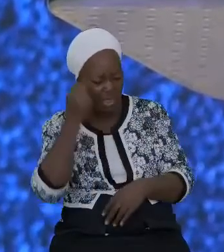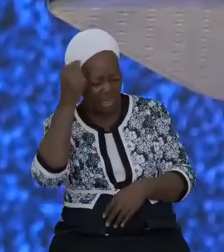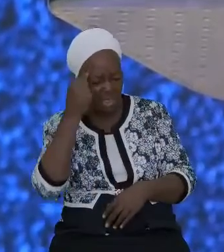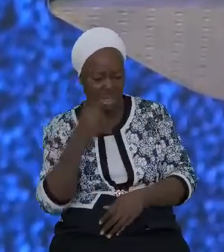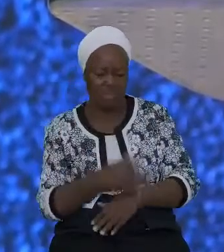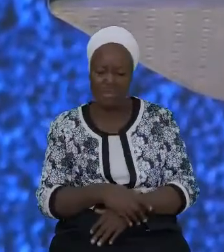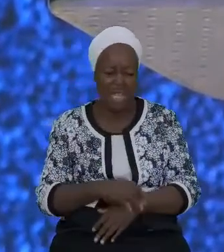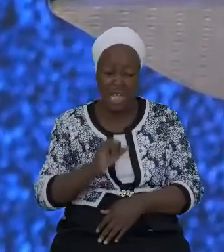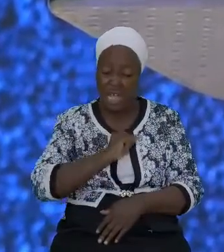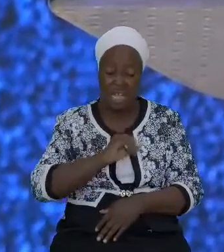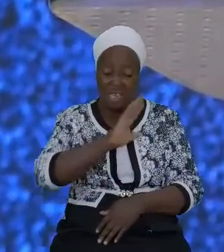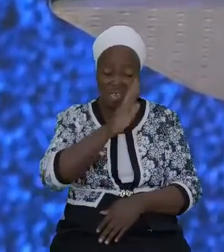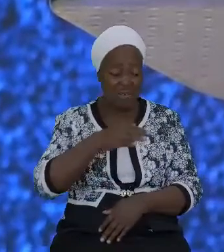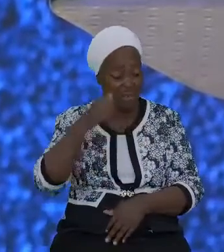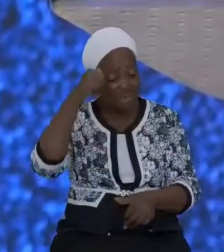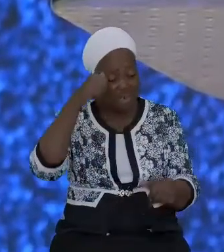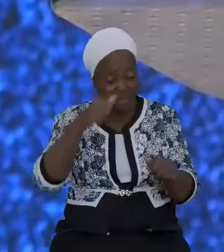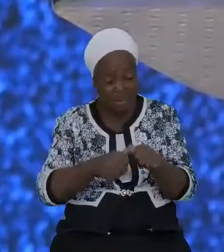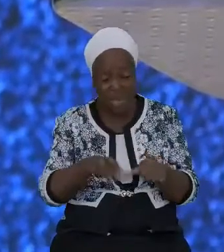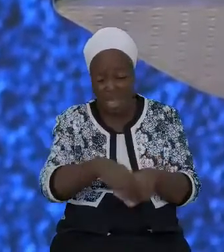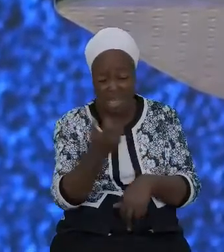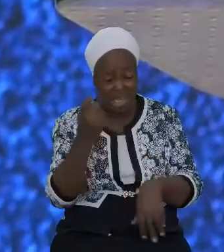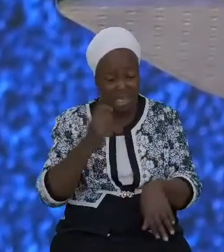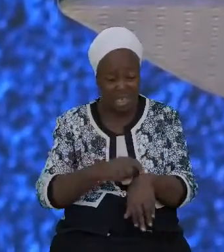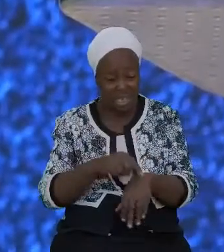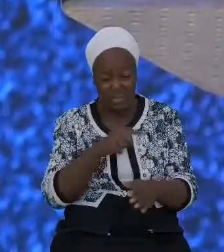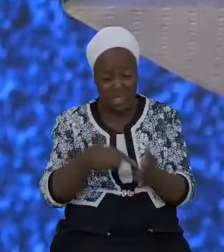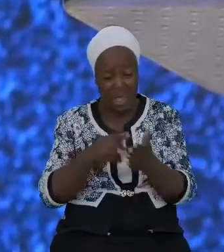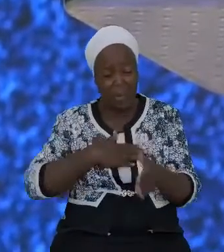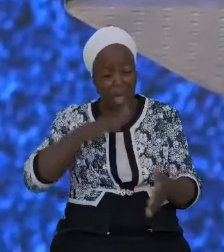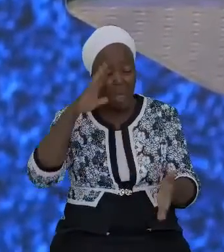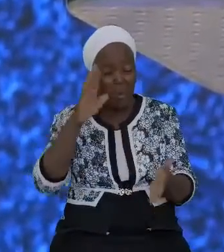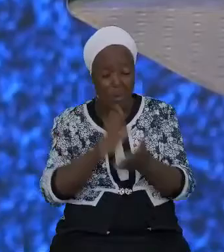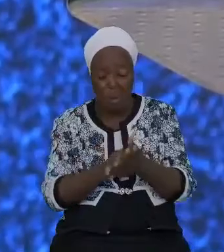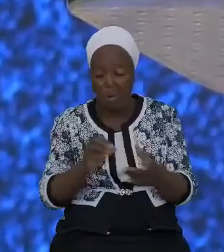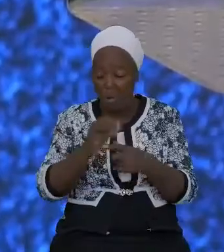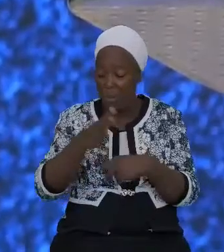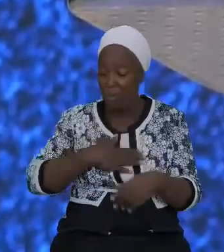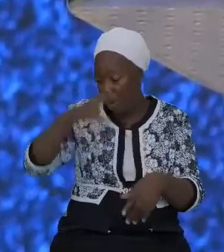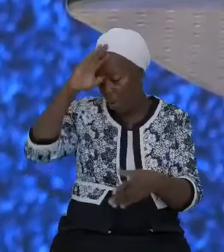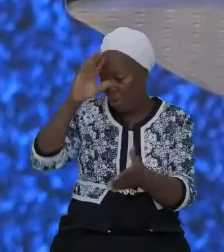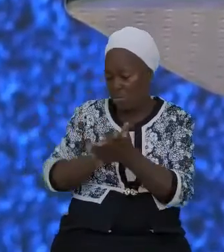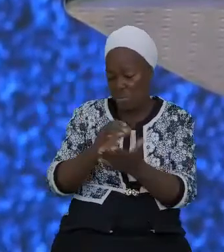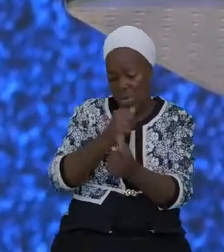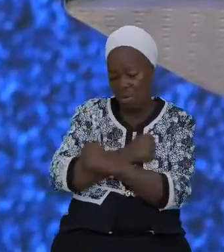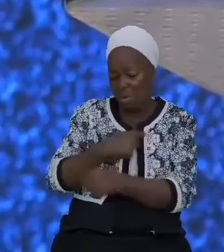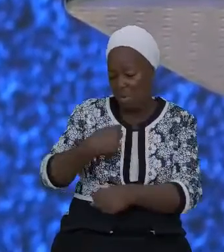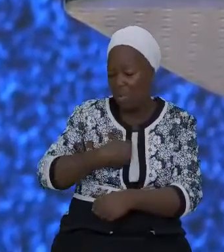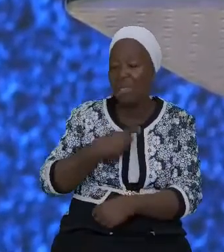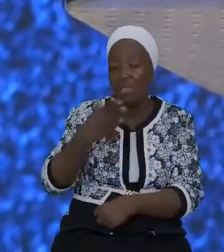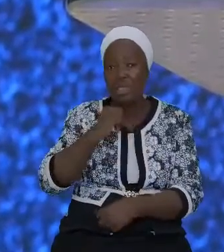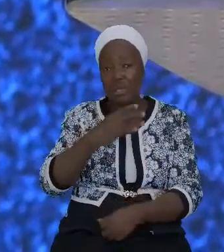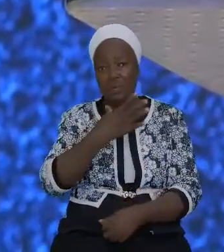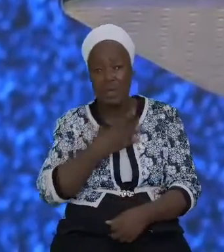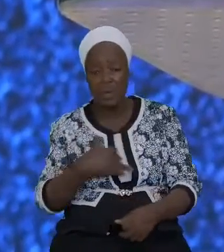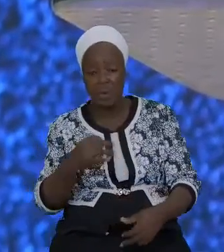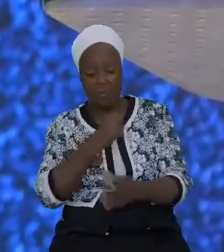even remember any time this my wife or this my husband loved me. There is